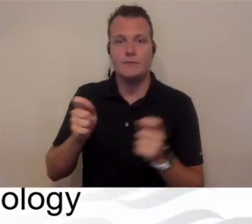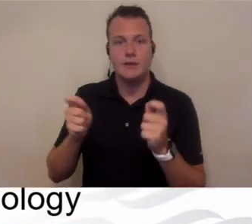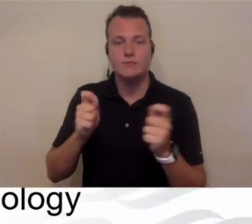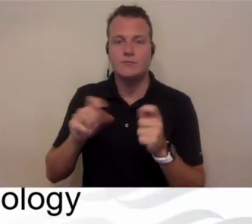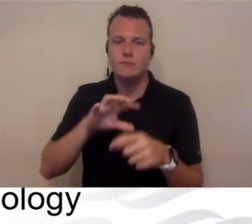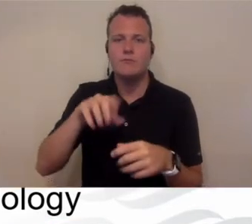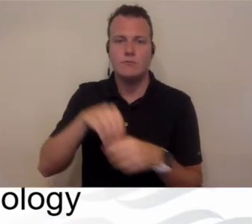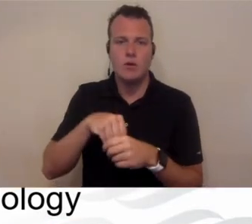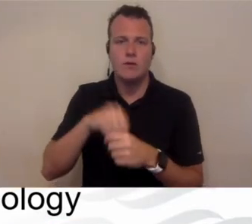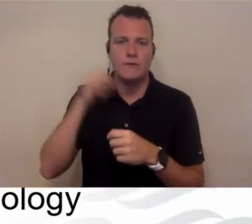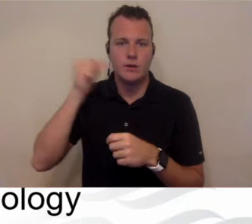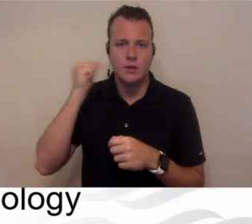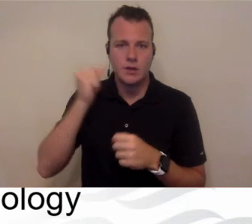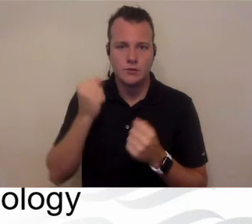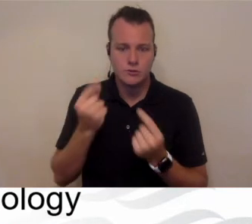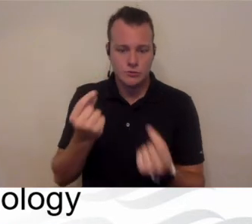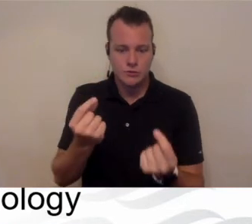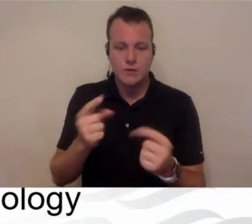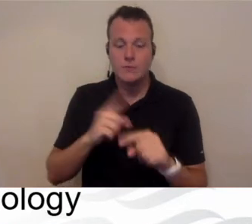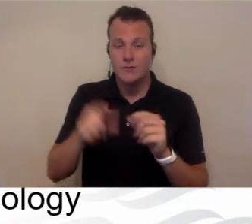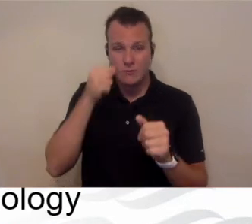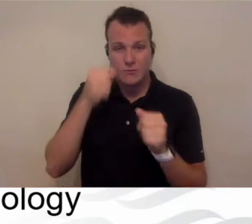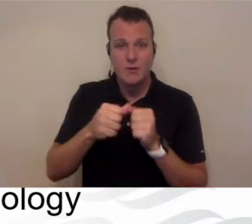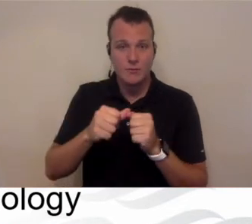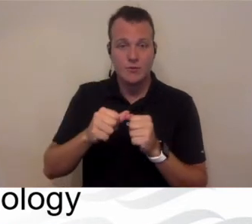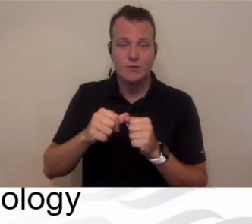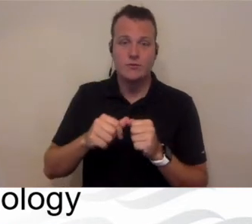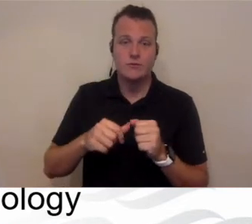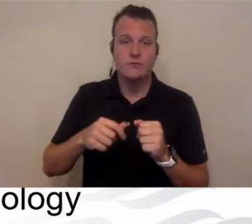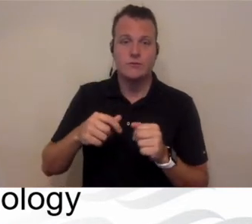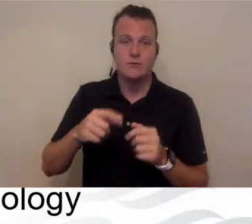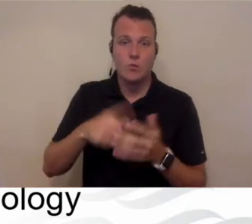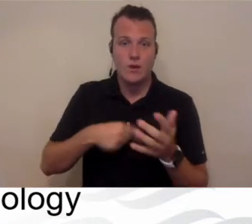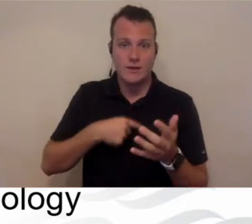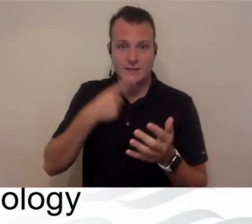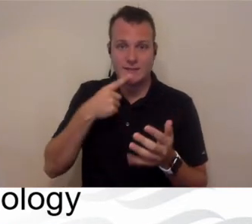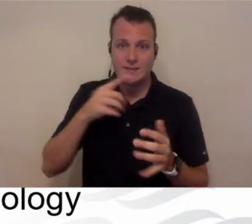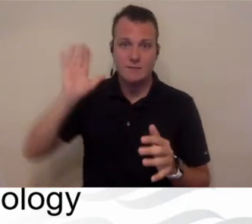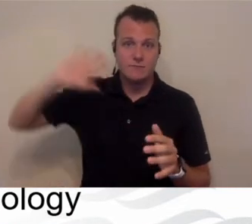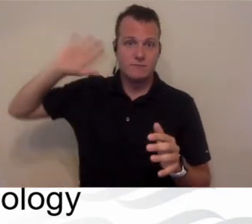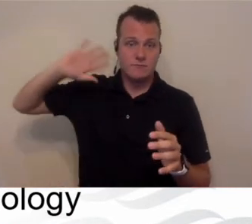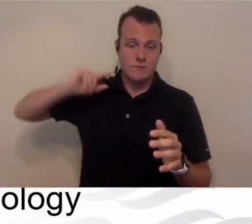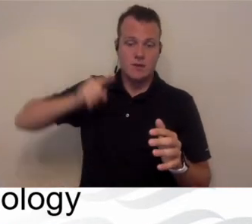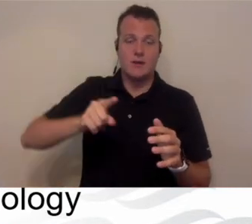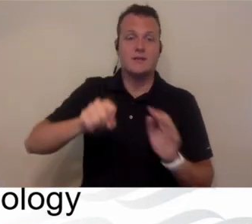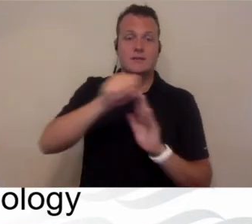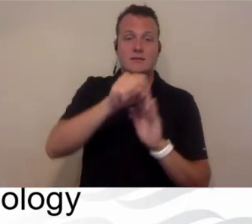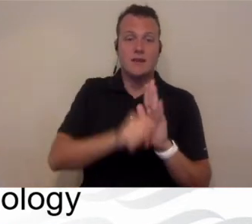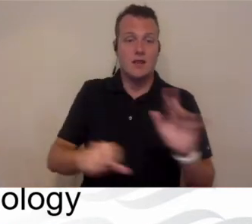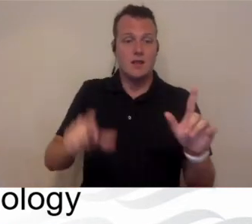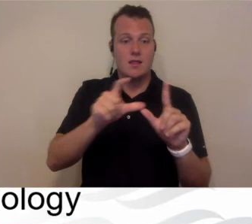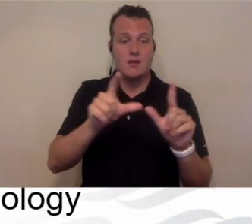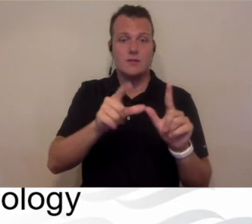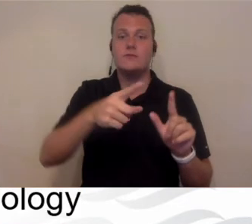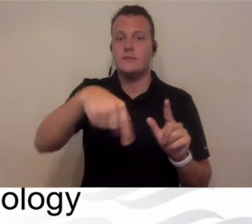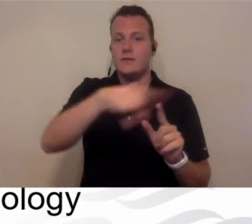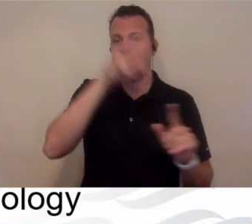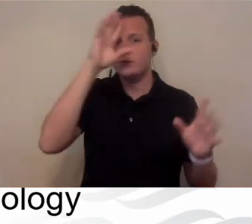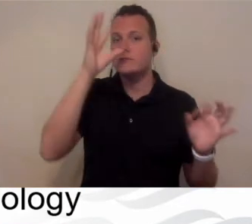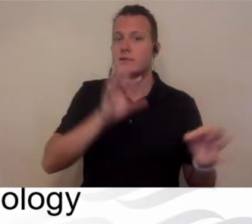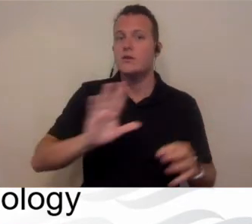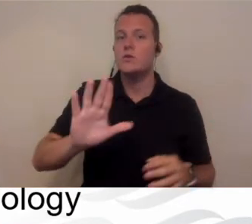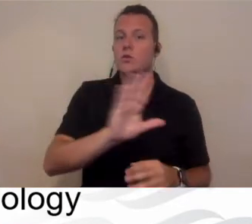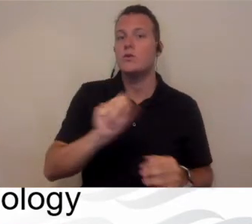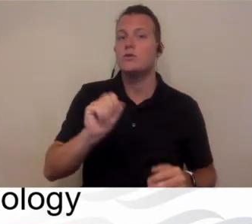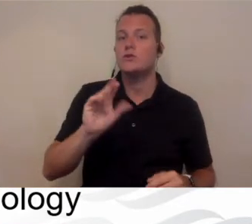that. Cerumen management is part of the practice of audiology, but again, remember what I said at the very beginning, check with your state